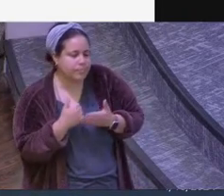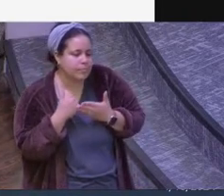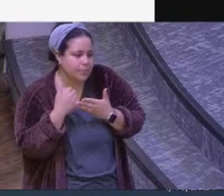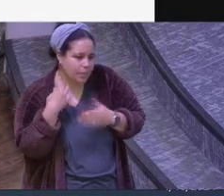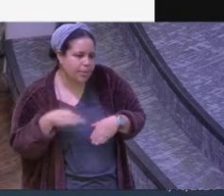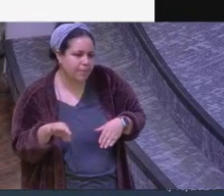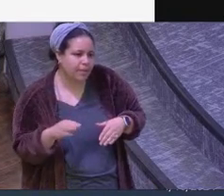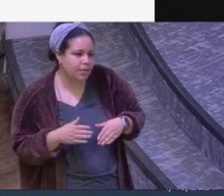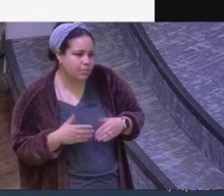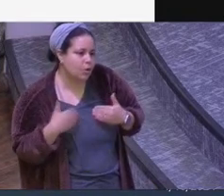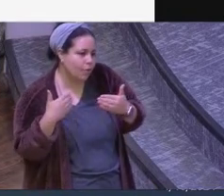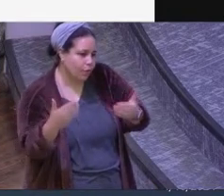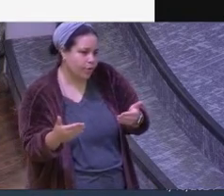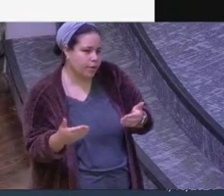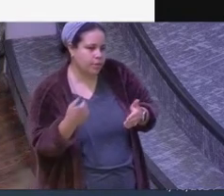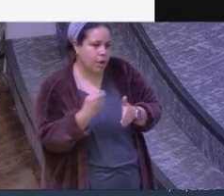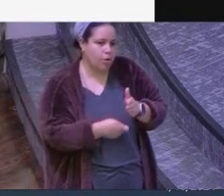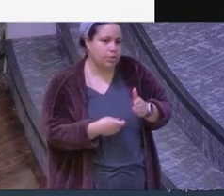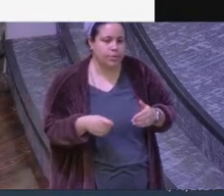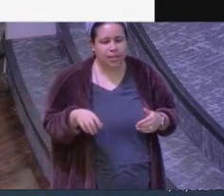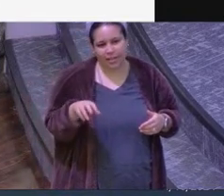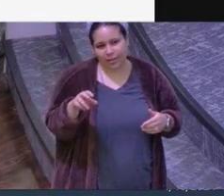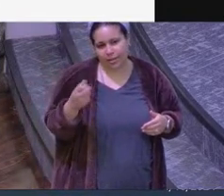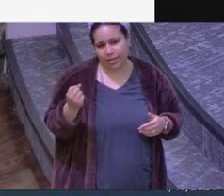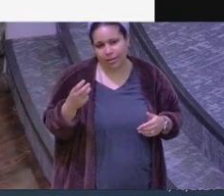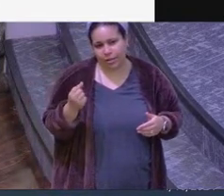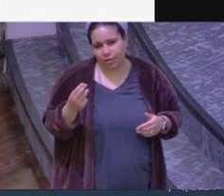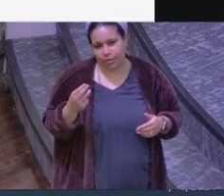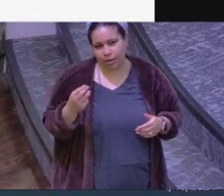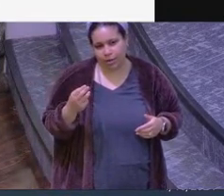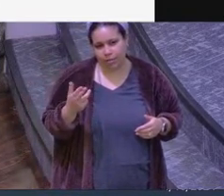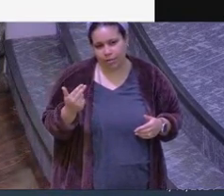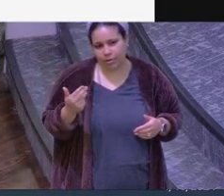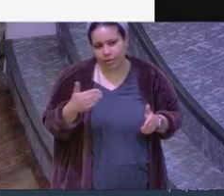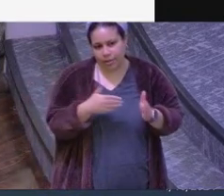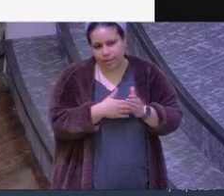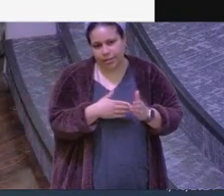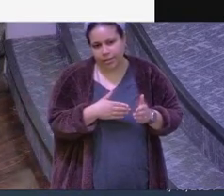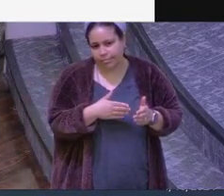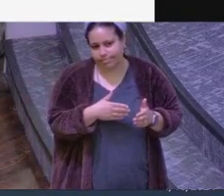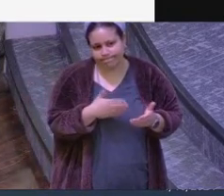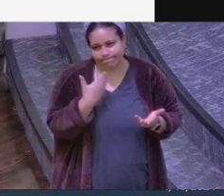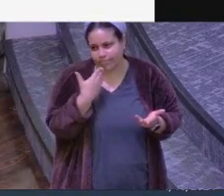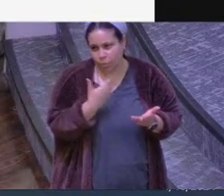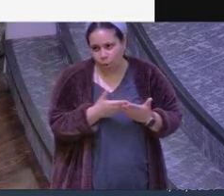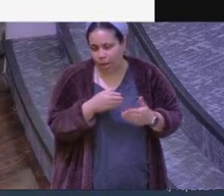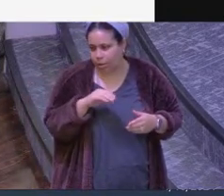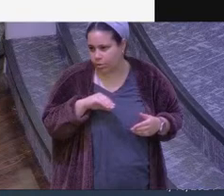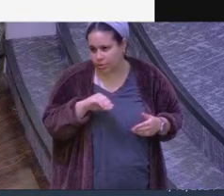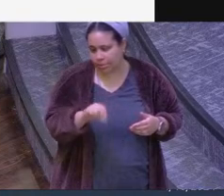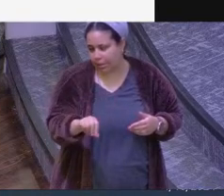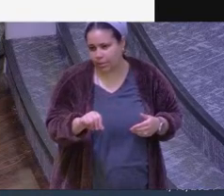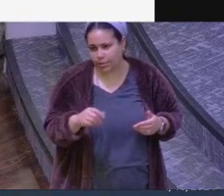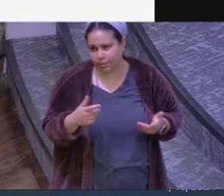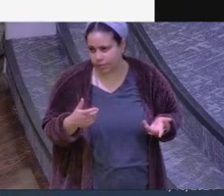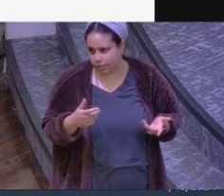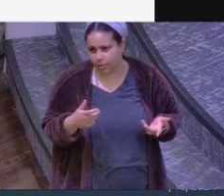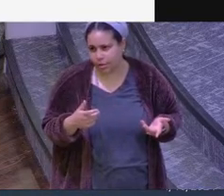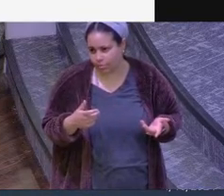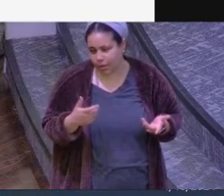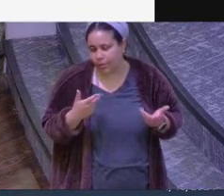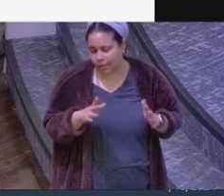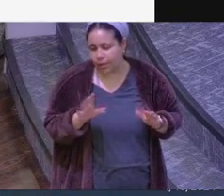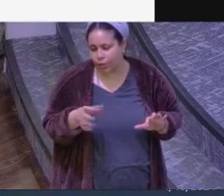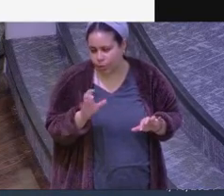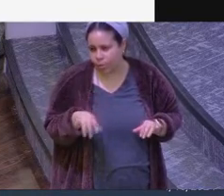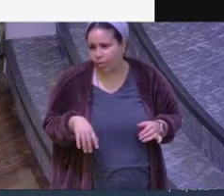something. The cost of that was $12,000, $13,000, which I think is well spent. that Dr. Hooker allowed me to do that. I think that's, you know,